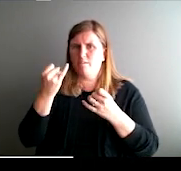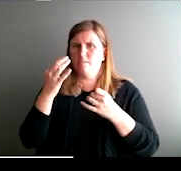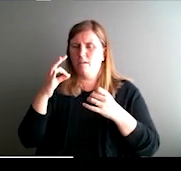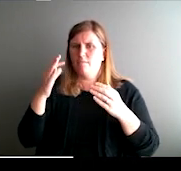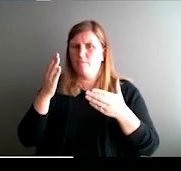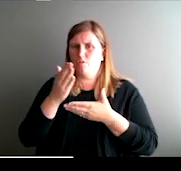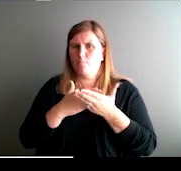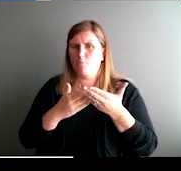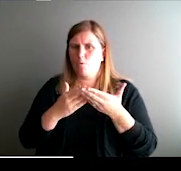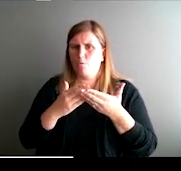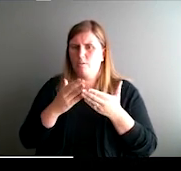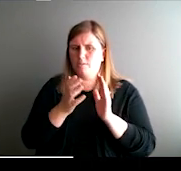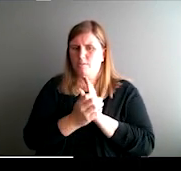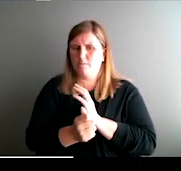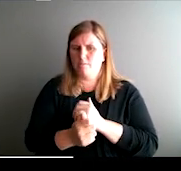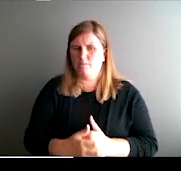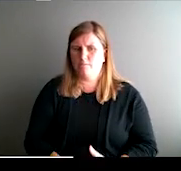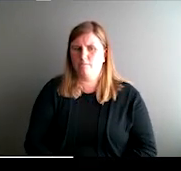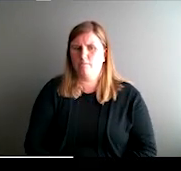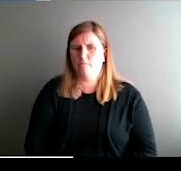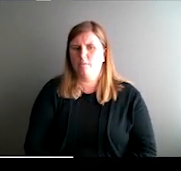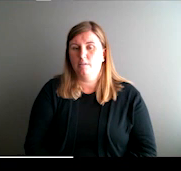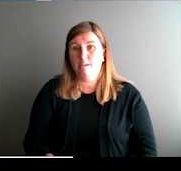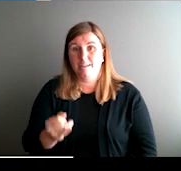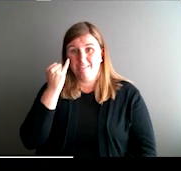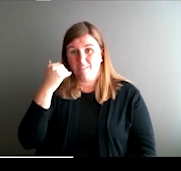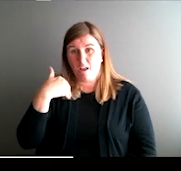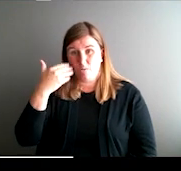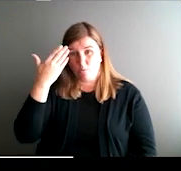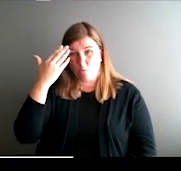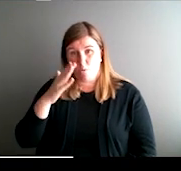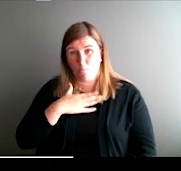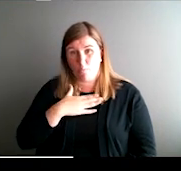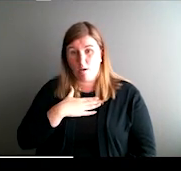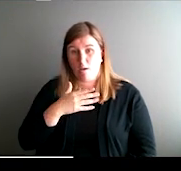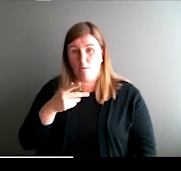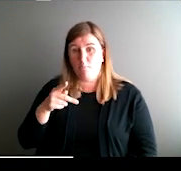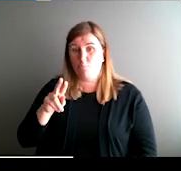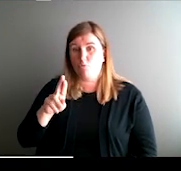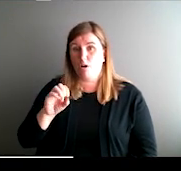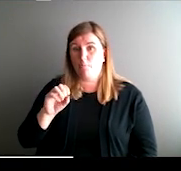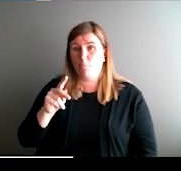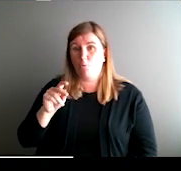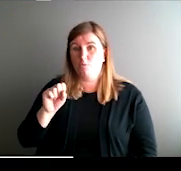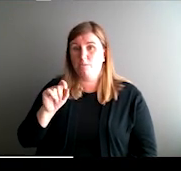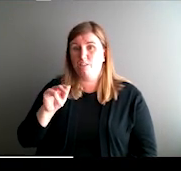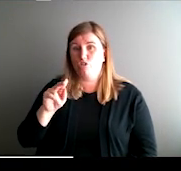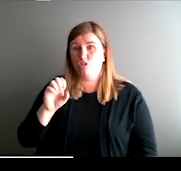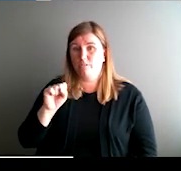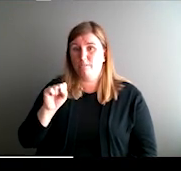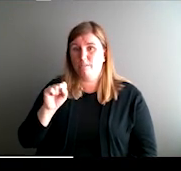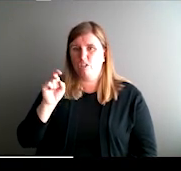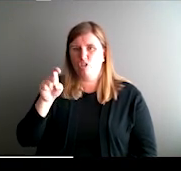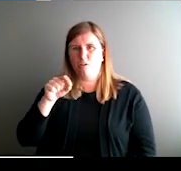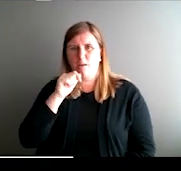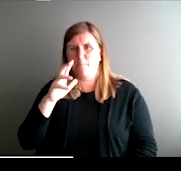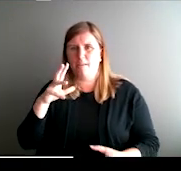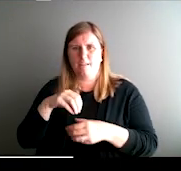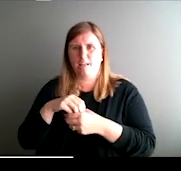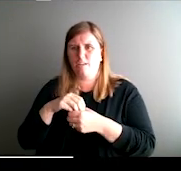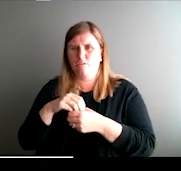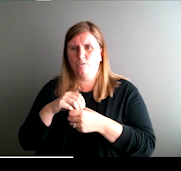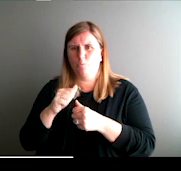component skills. If I don't know my prepositions, I shouldn't be engaging